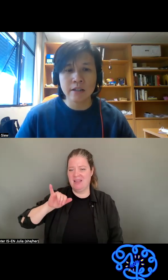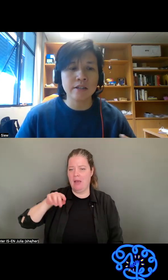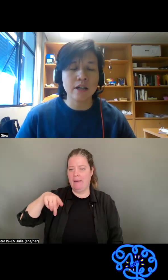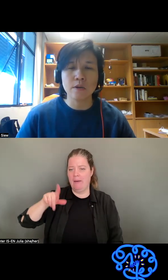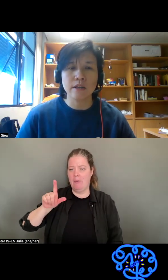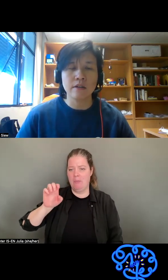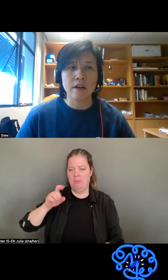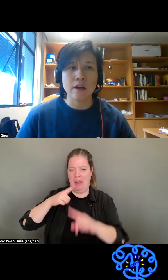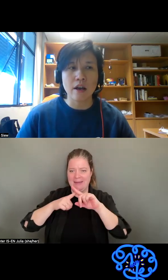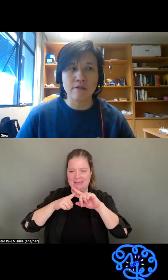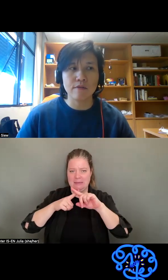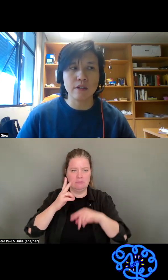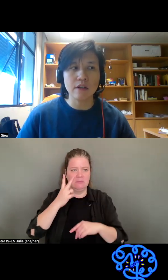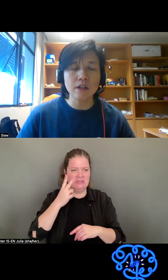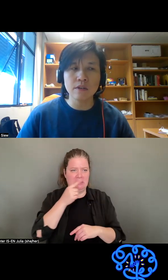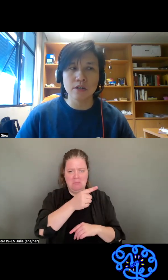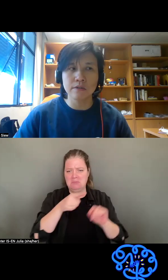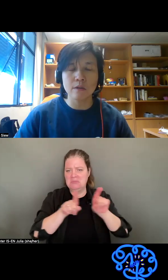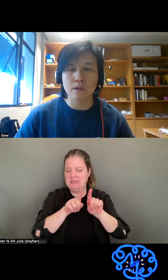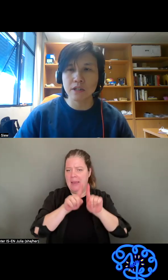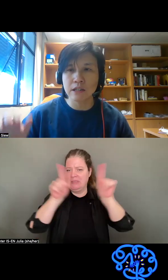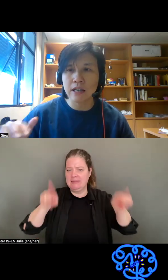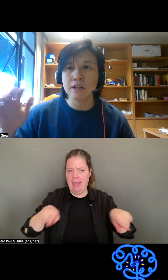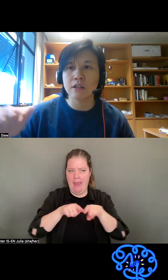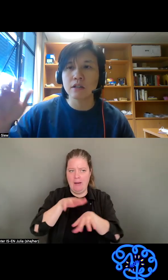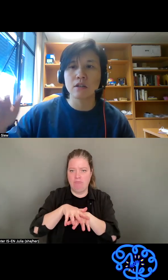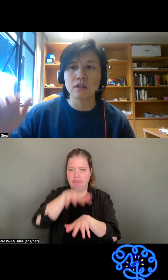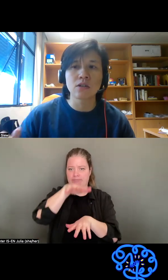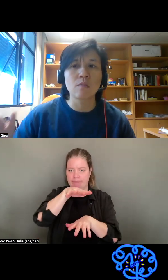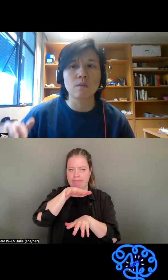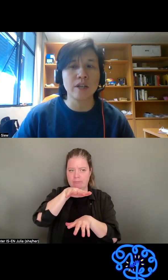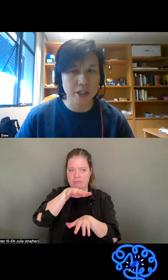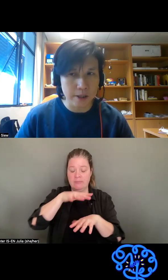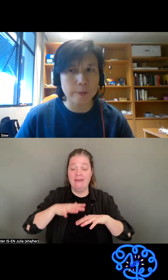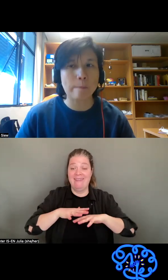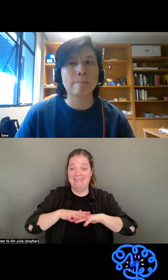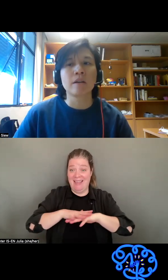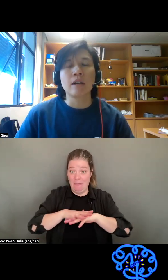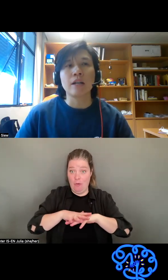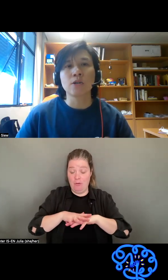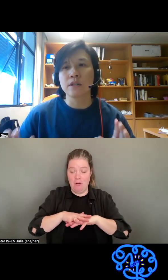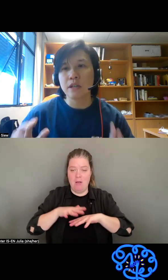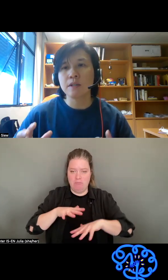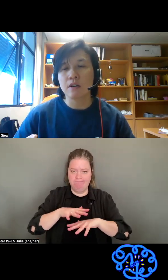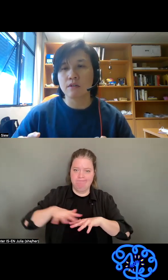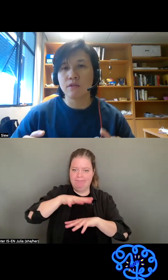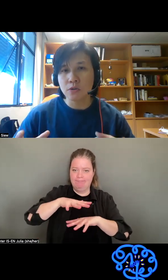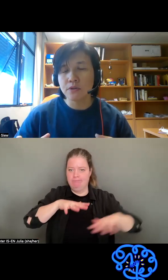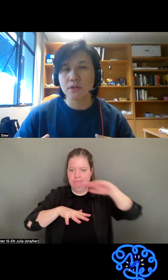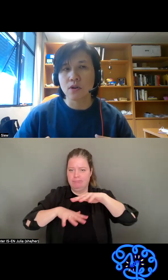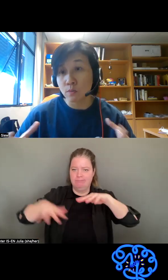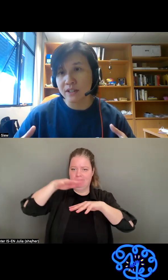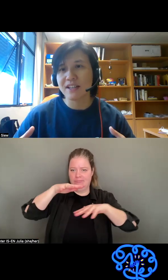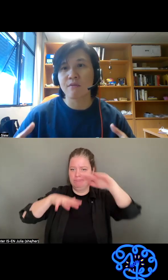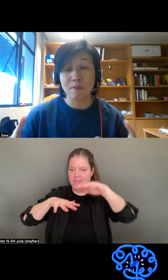the idea is that you can have individual networks layered on top of each other. And so the same set of